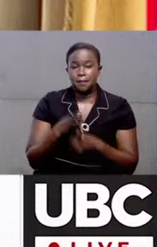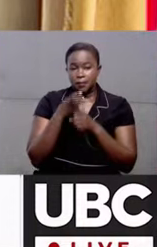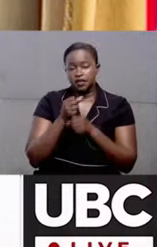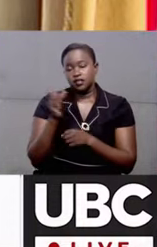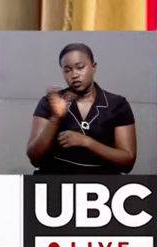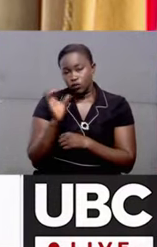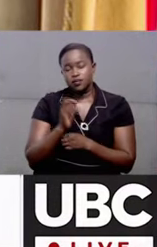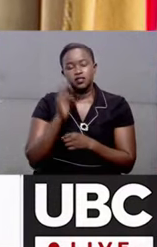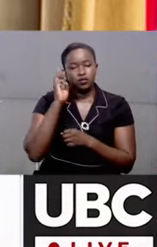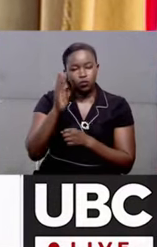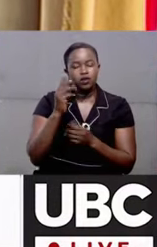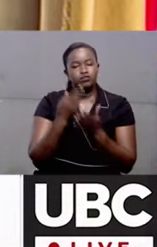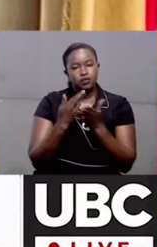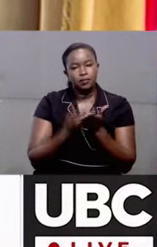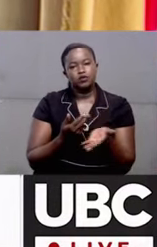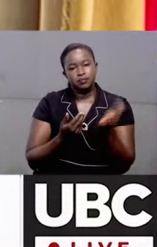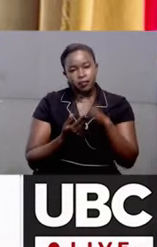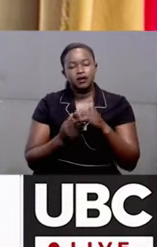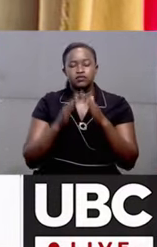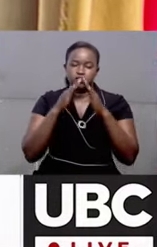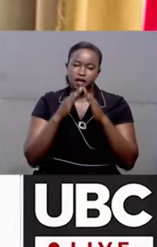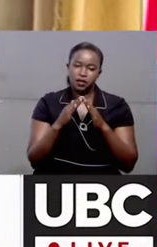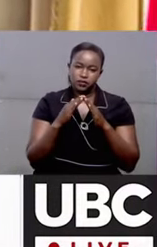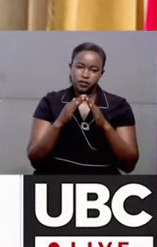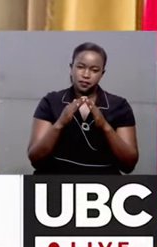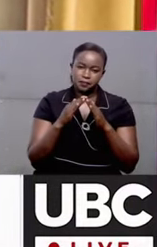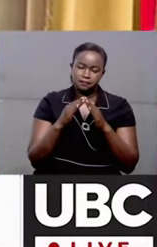committee will report back to the house.